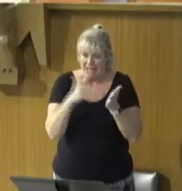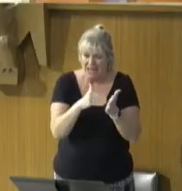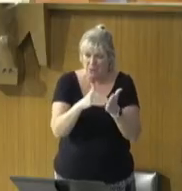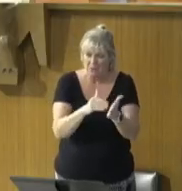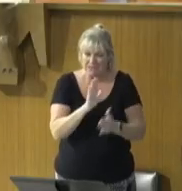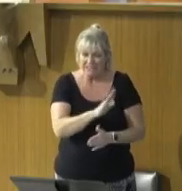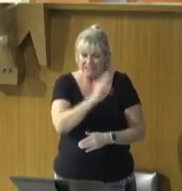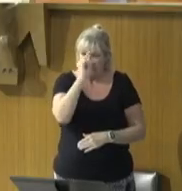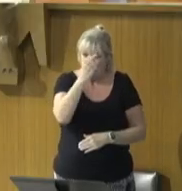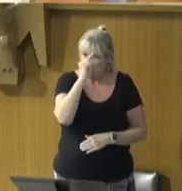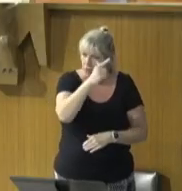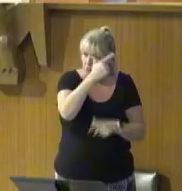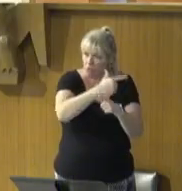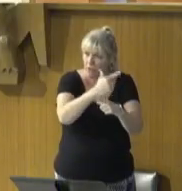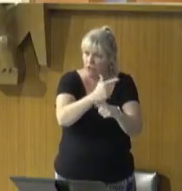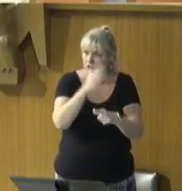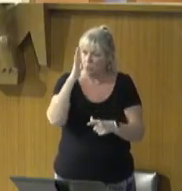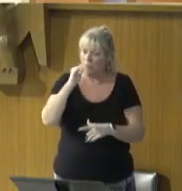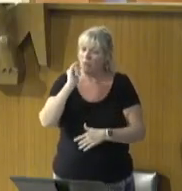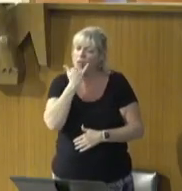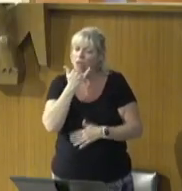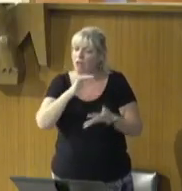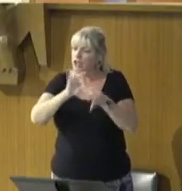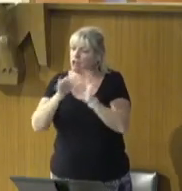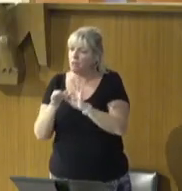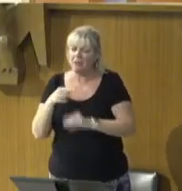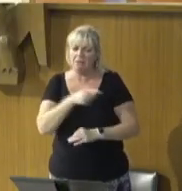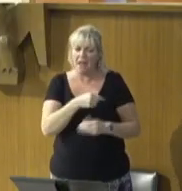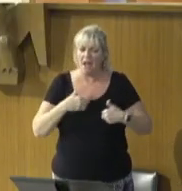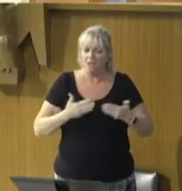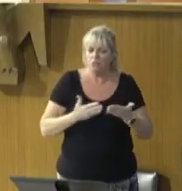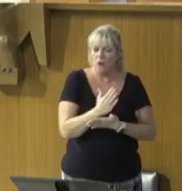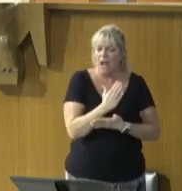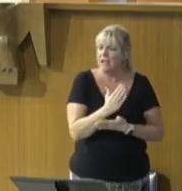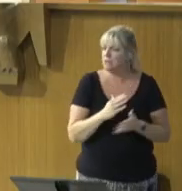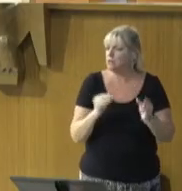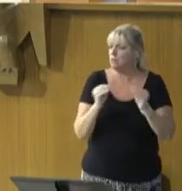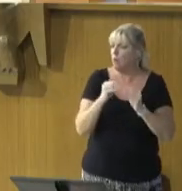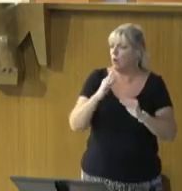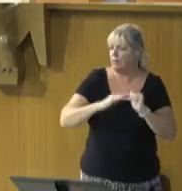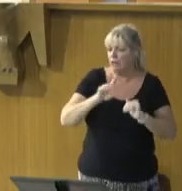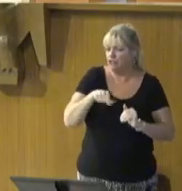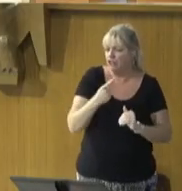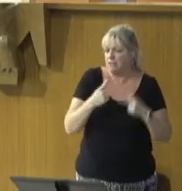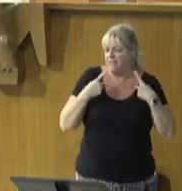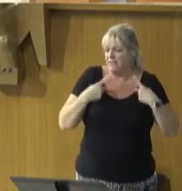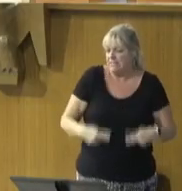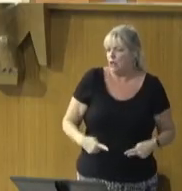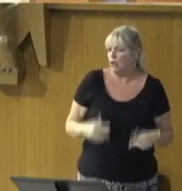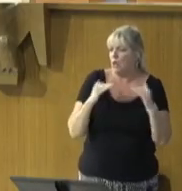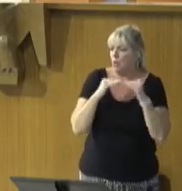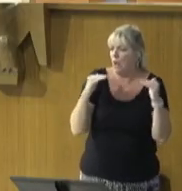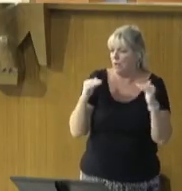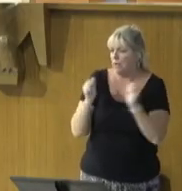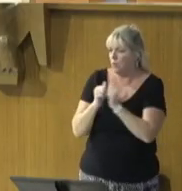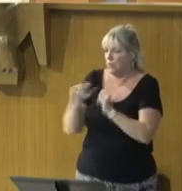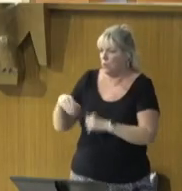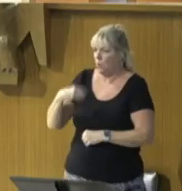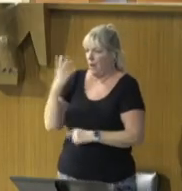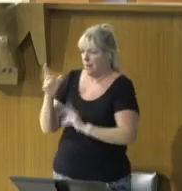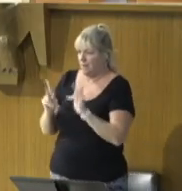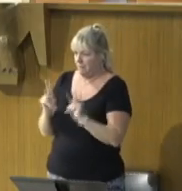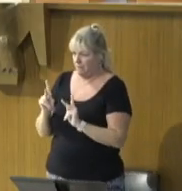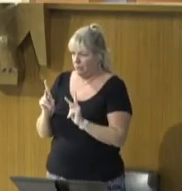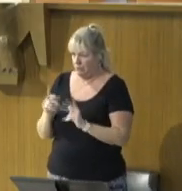the victory as justifying claims to much more than physical equality with their white neighbors. Full